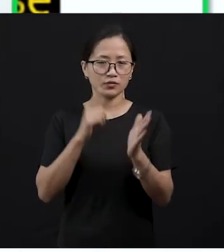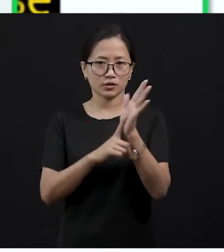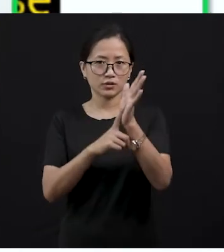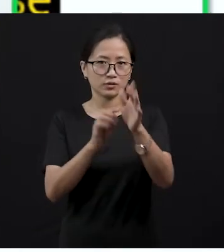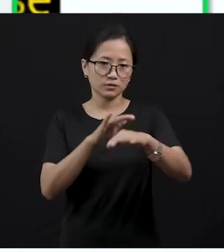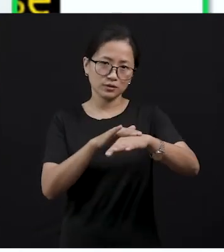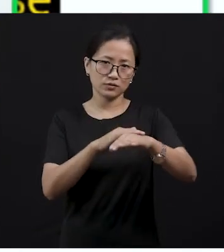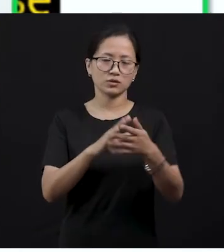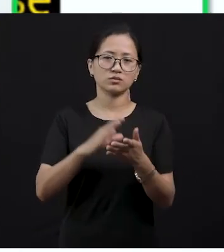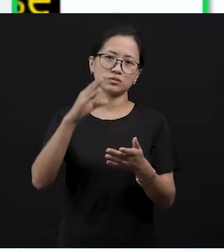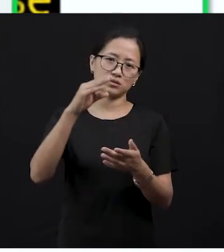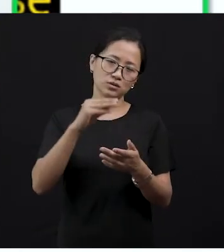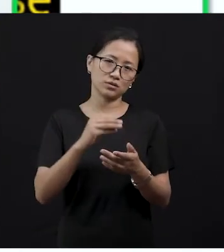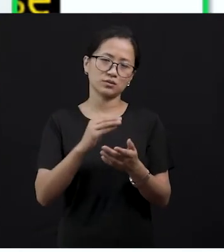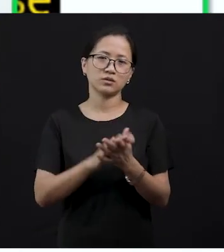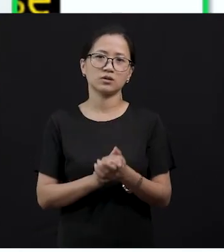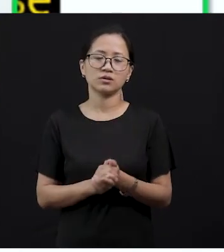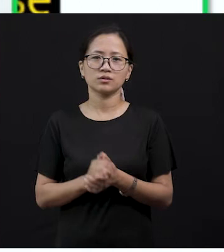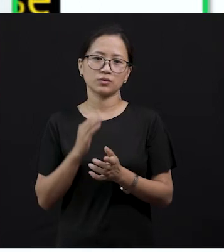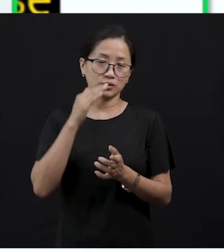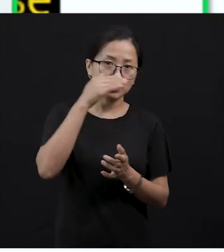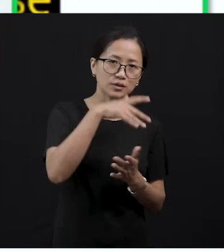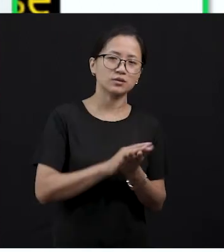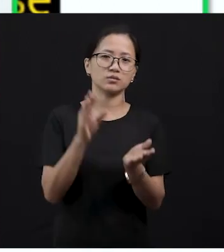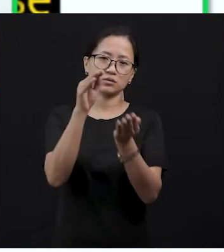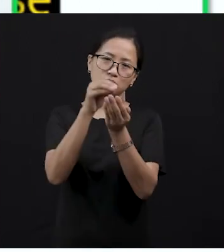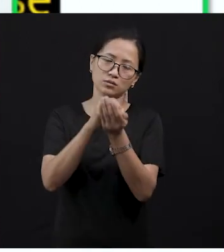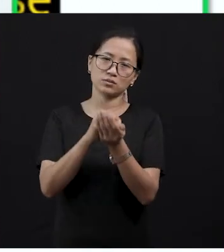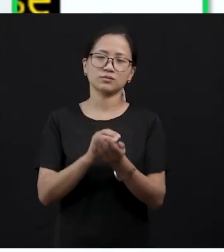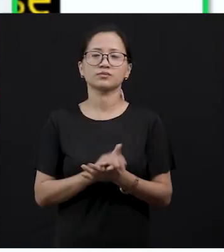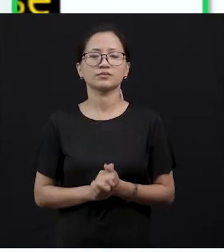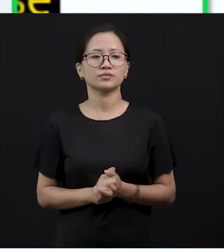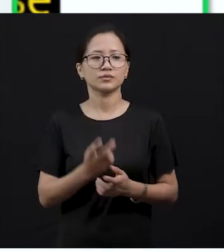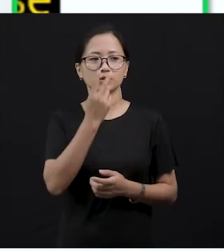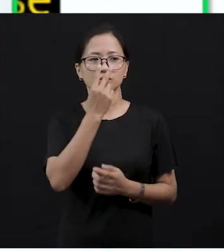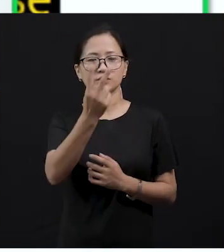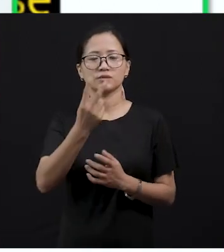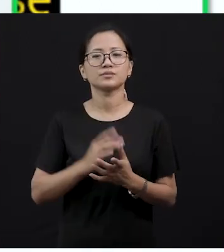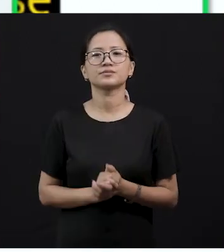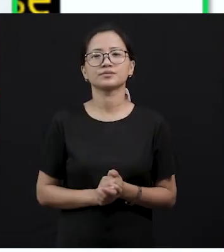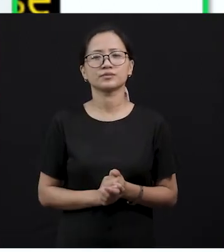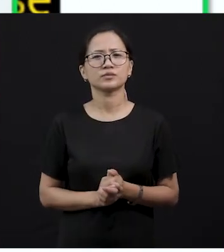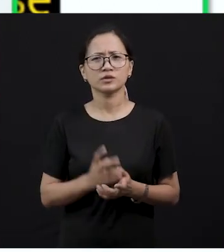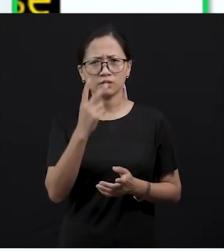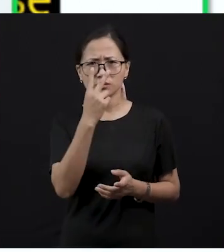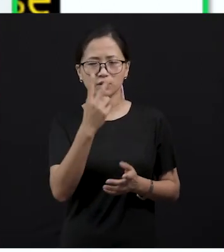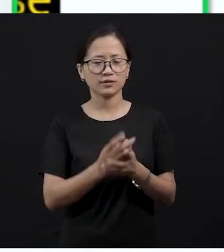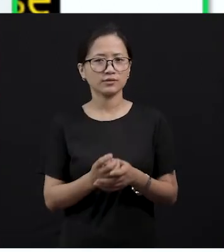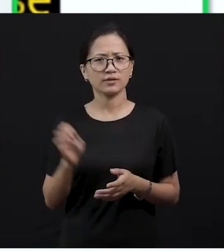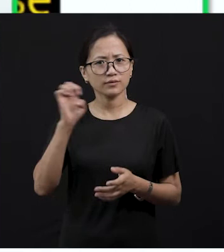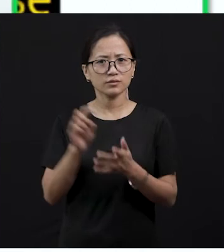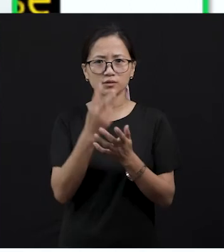becomes say, it becomes shy, and then they will close up. Yes or no? So it is responding to